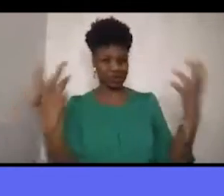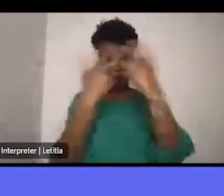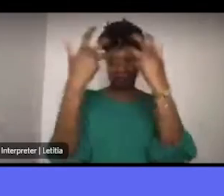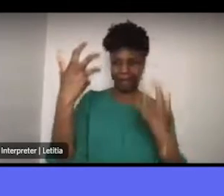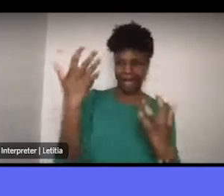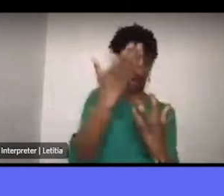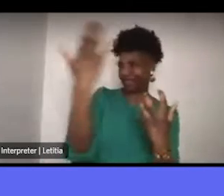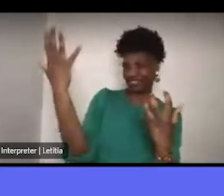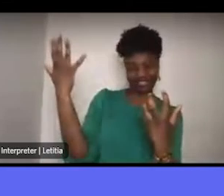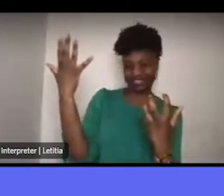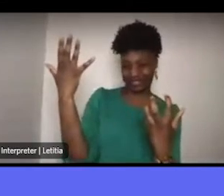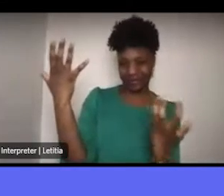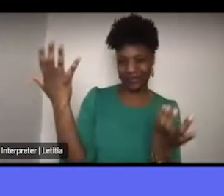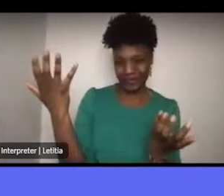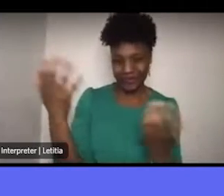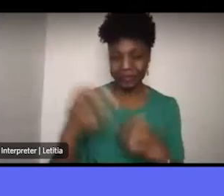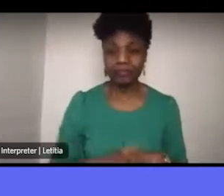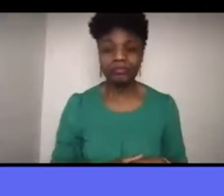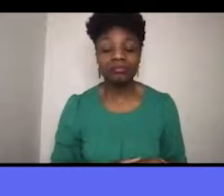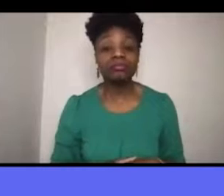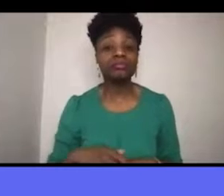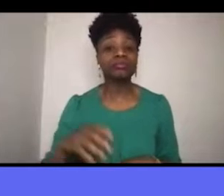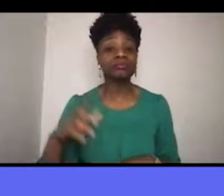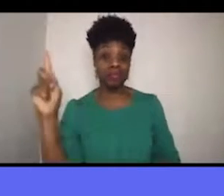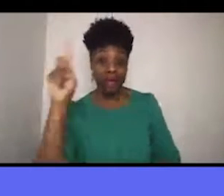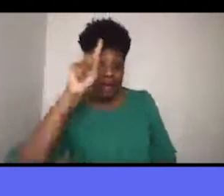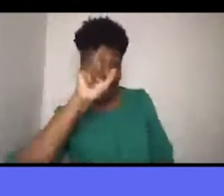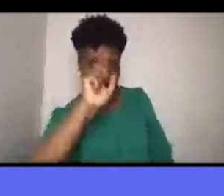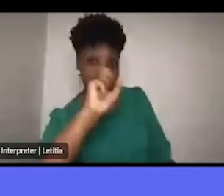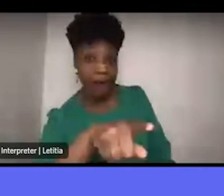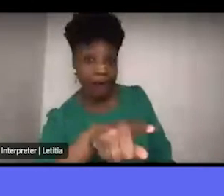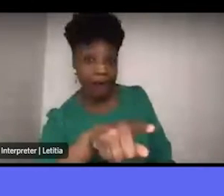racism like look like in that culture? Woo!